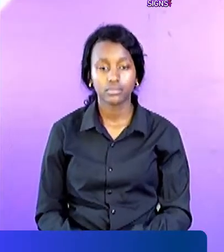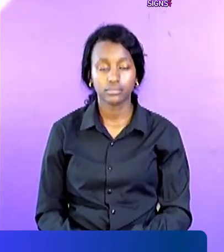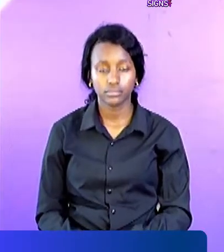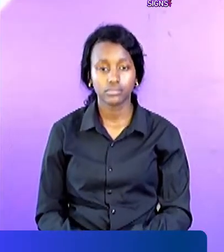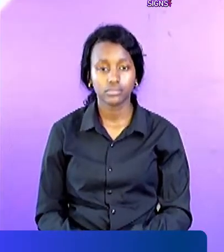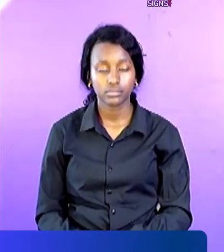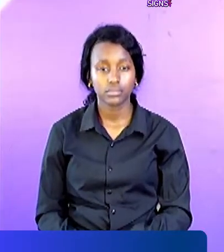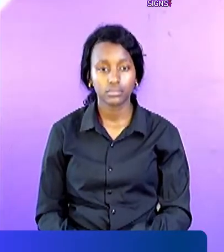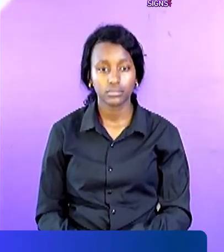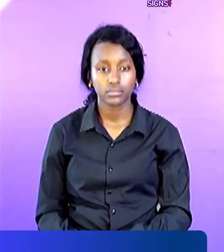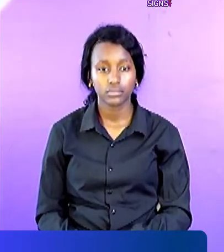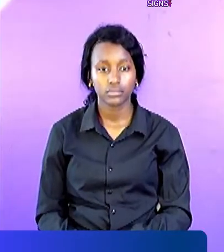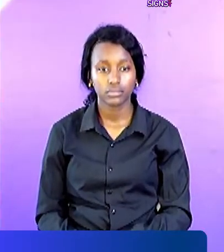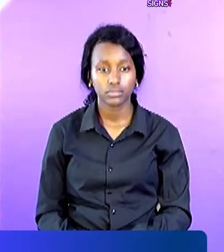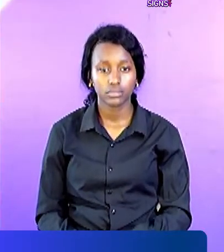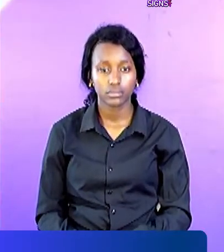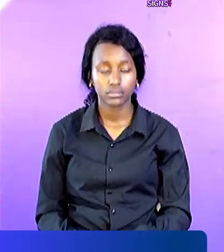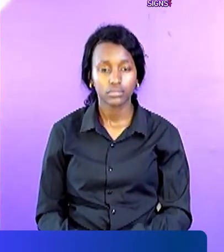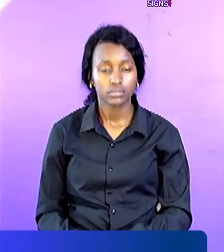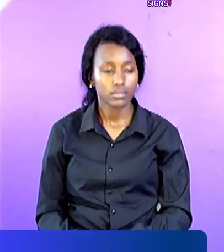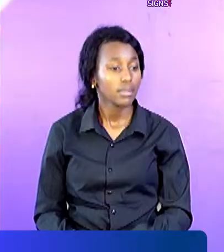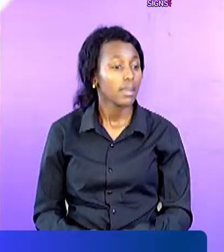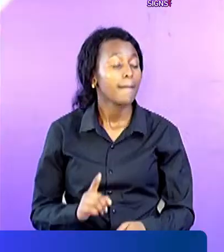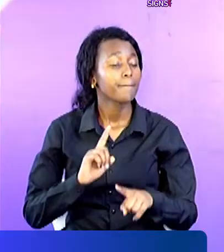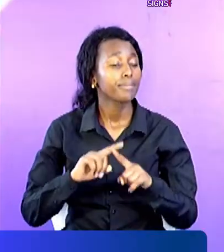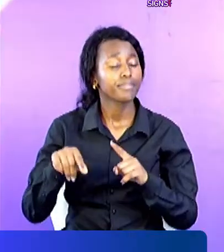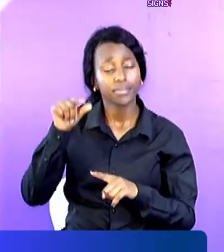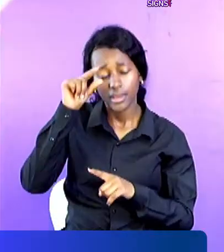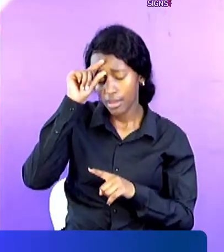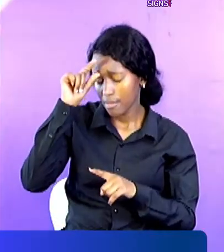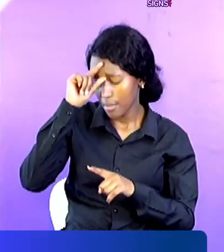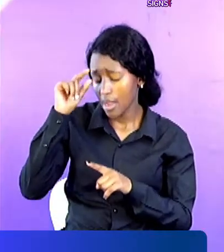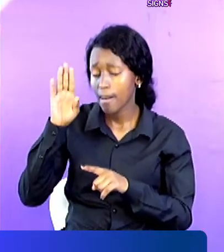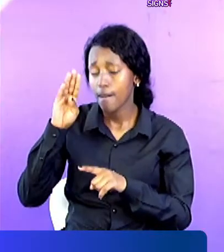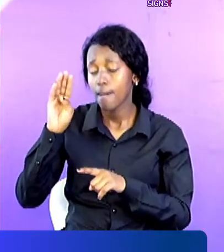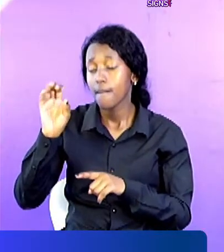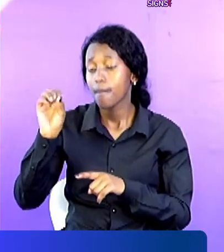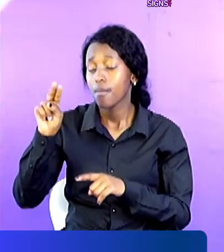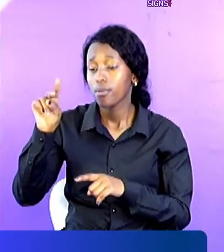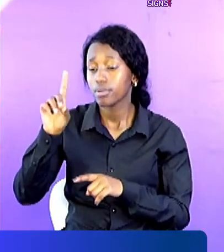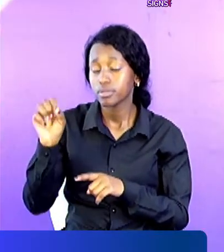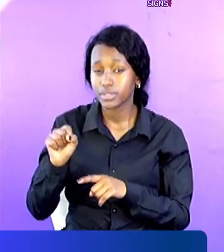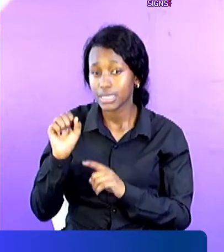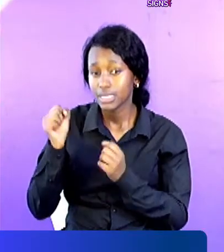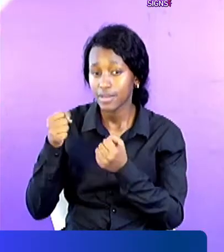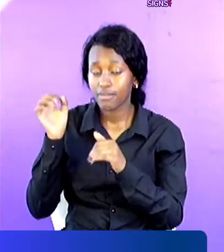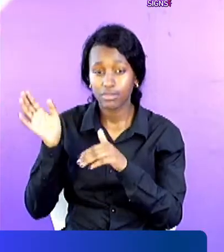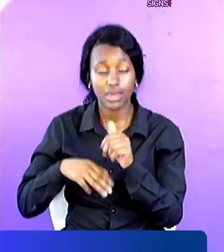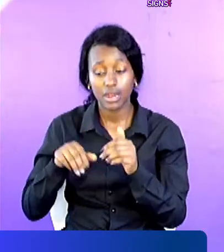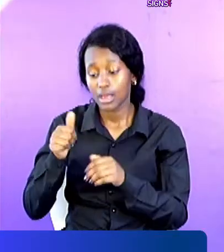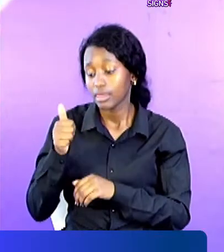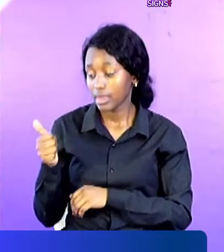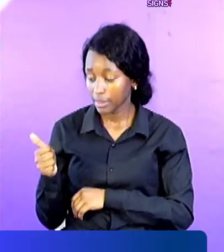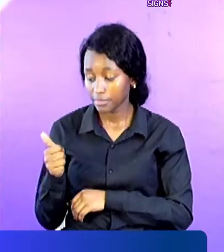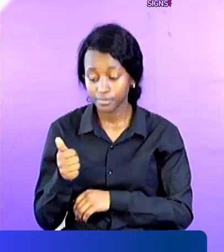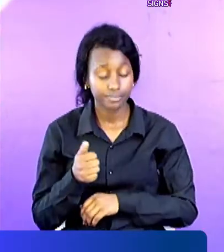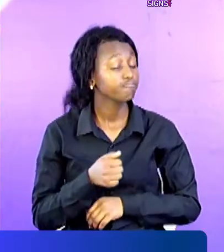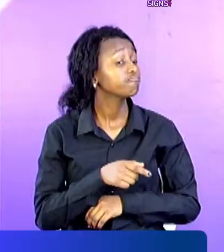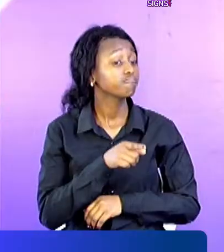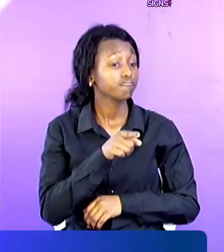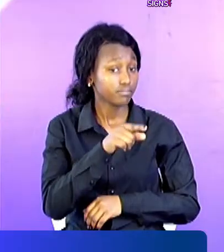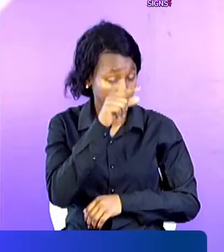go about it. And then are government bonds safer than corporate bonds, and what's the trade-off? Government bonds